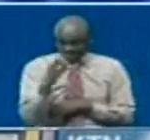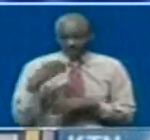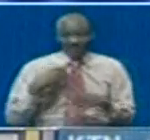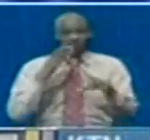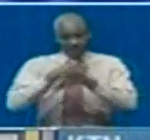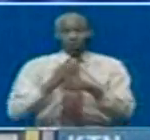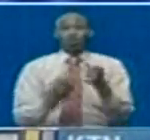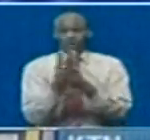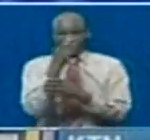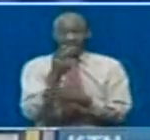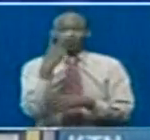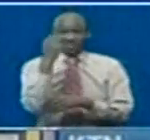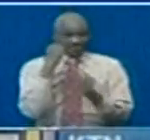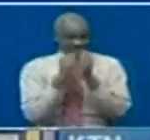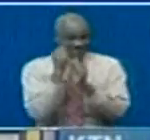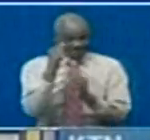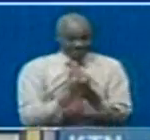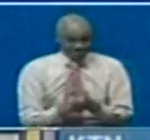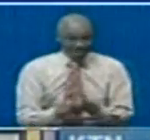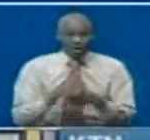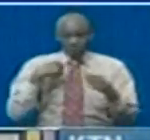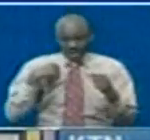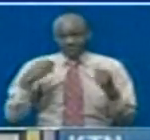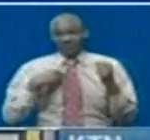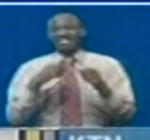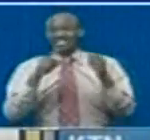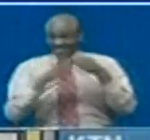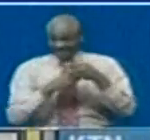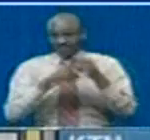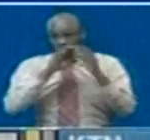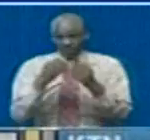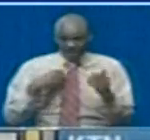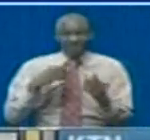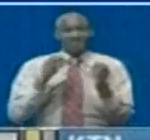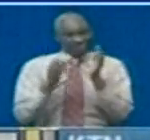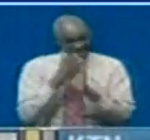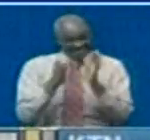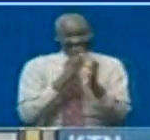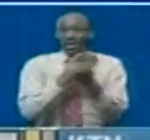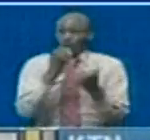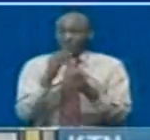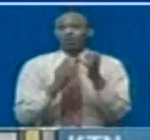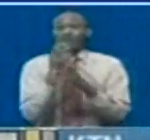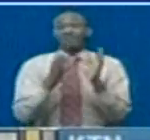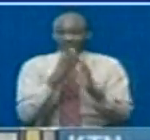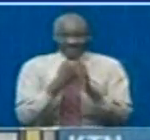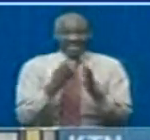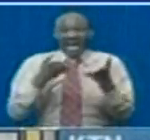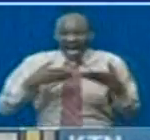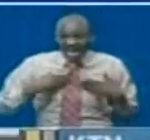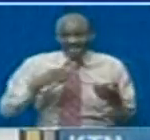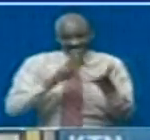overall growth rate in 2015. It boasts six of the world's 10 fastest growing economies. It registered more